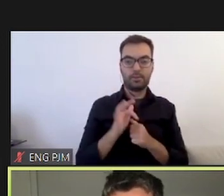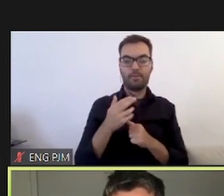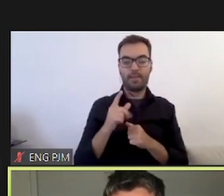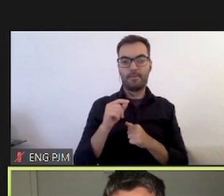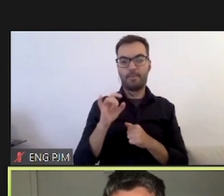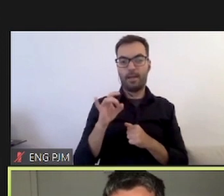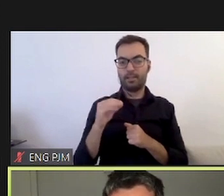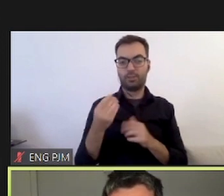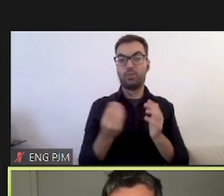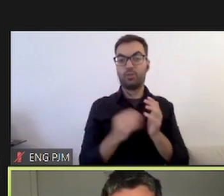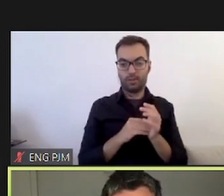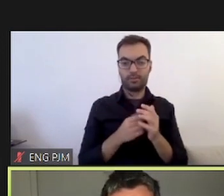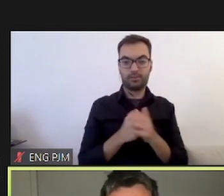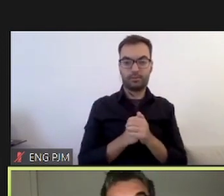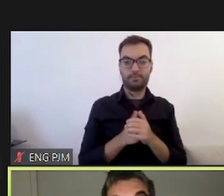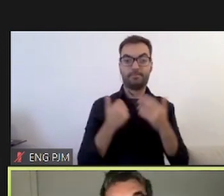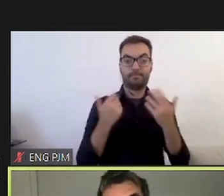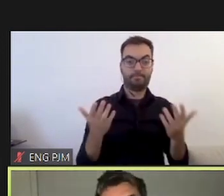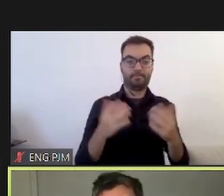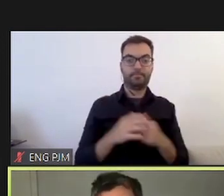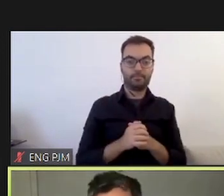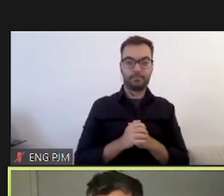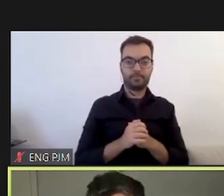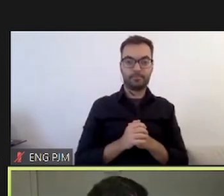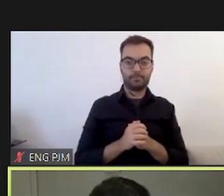page. Voila.